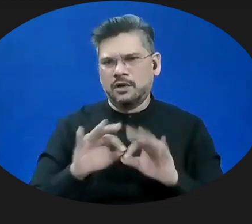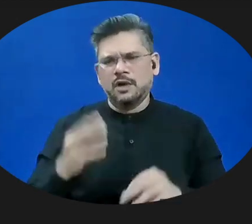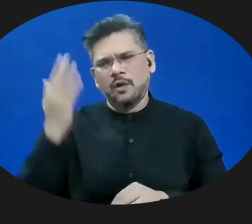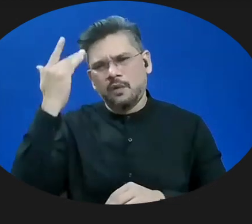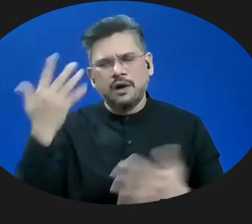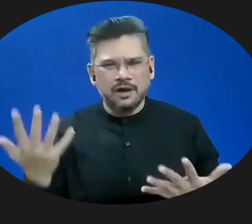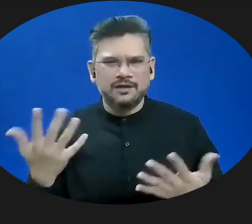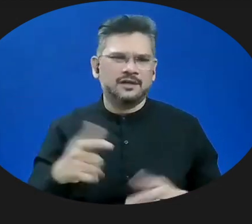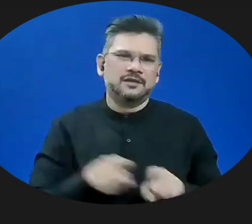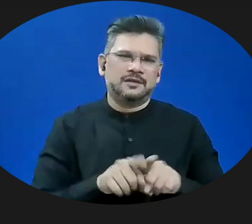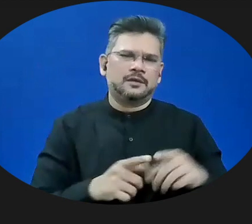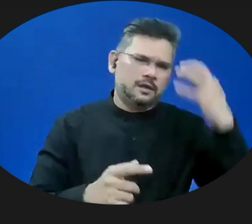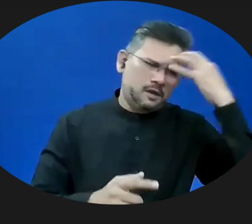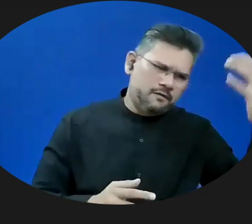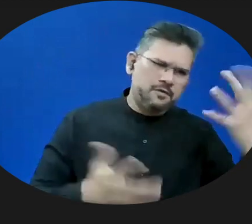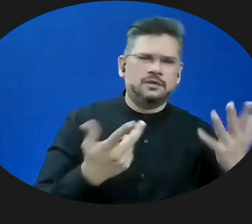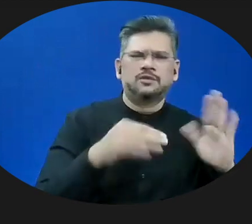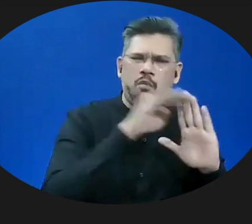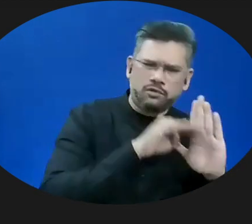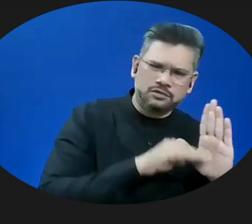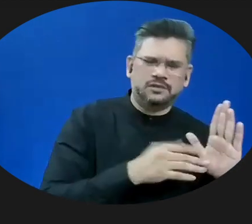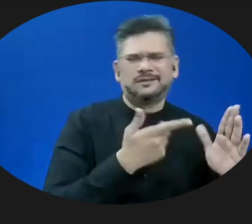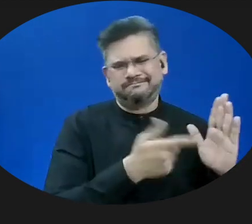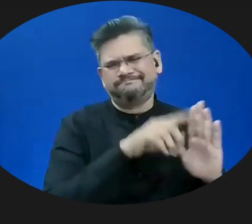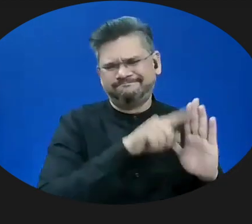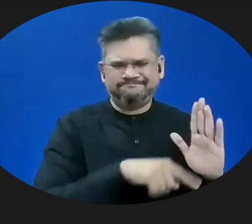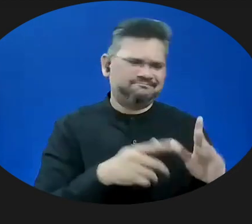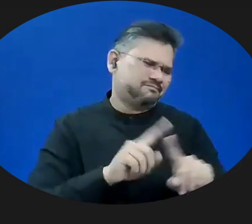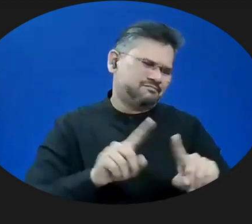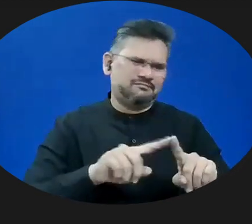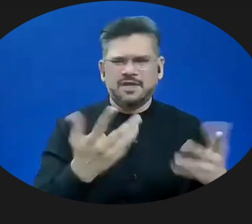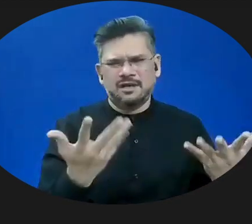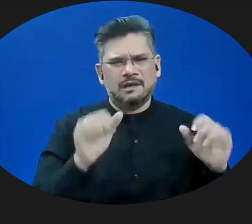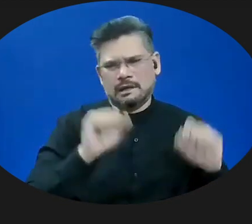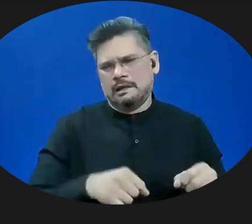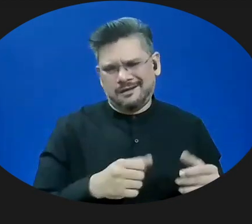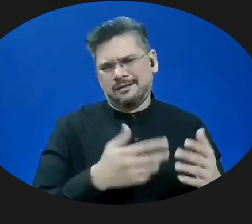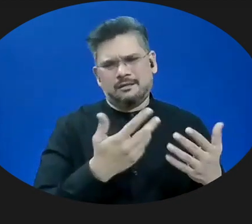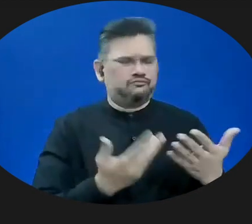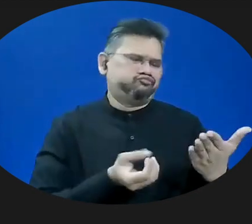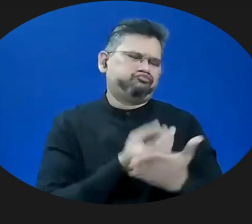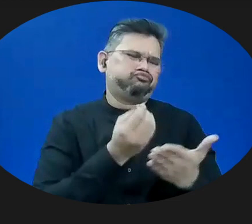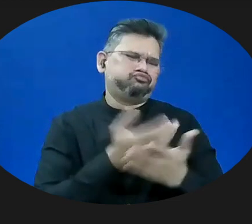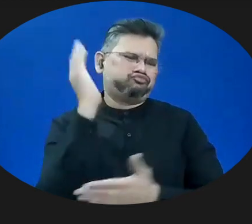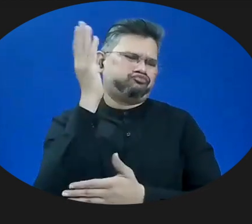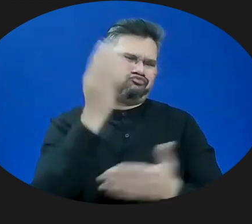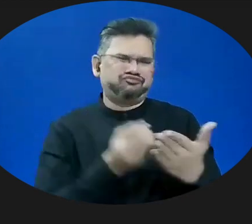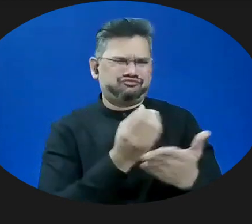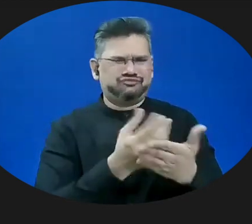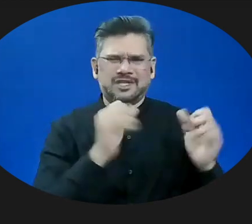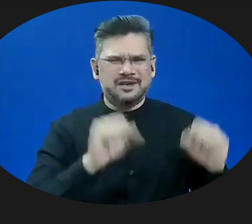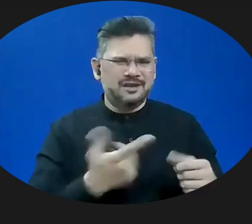or we talk about authority. I'm sick of them because I've been seeing too many members of